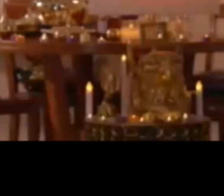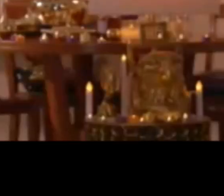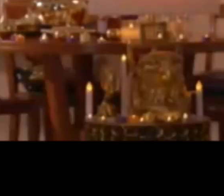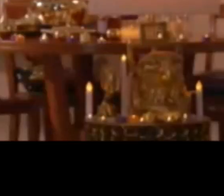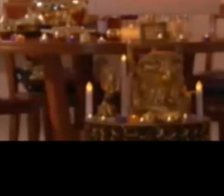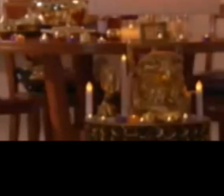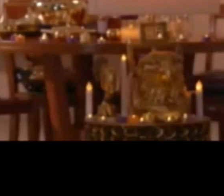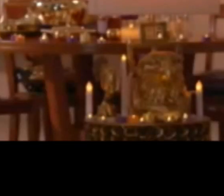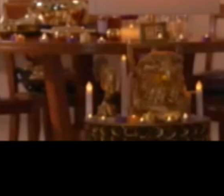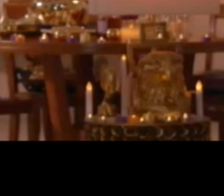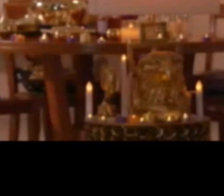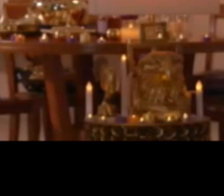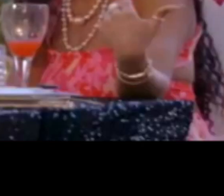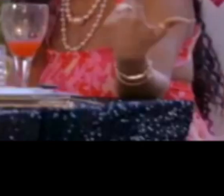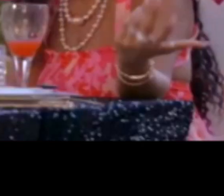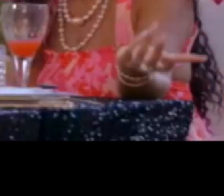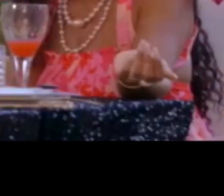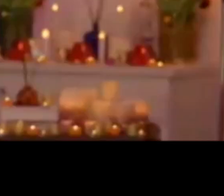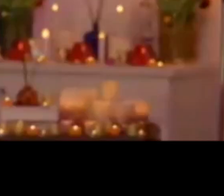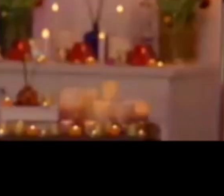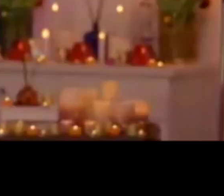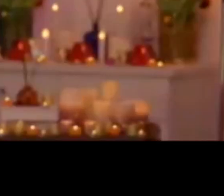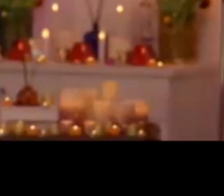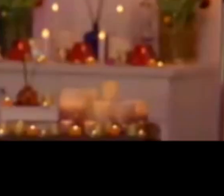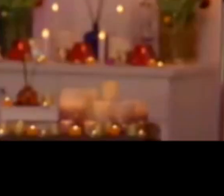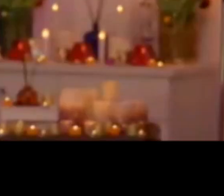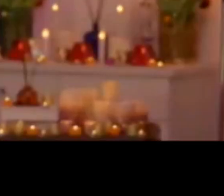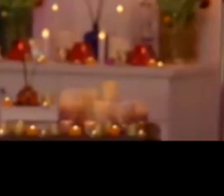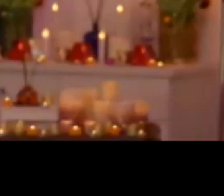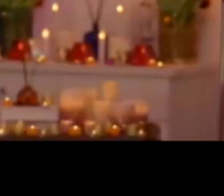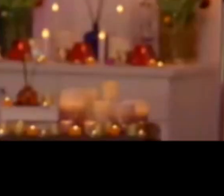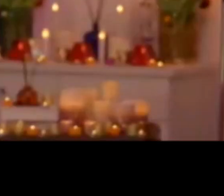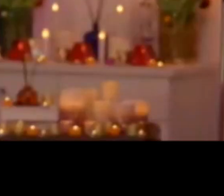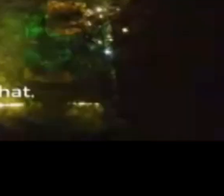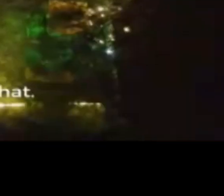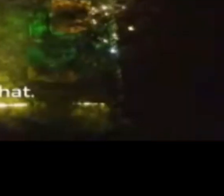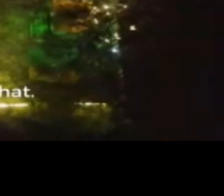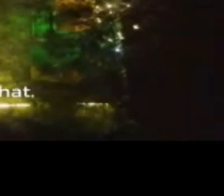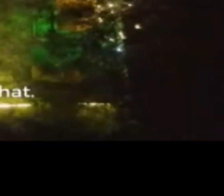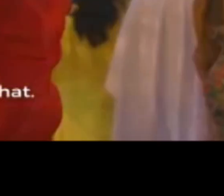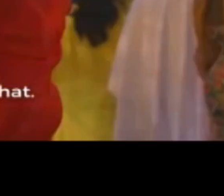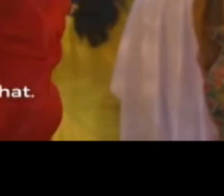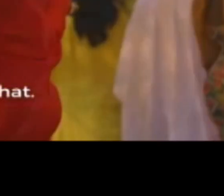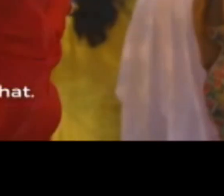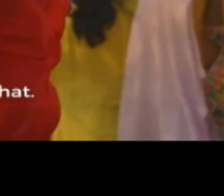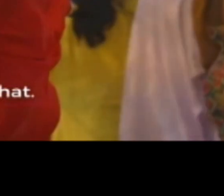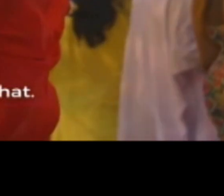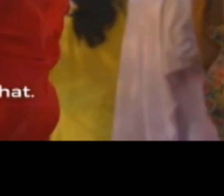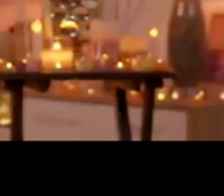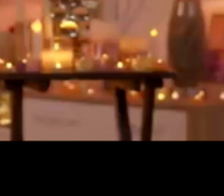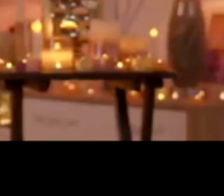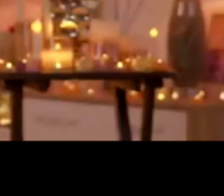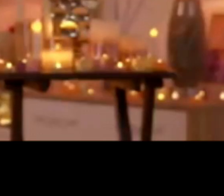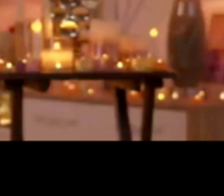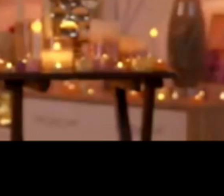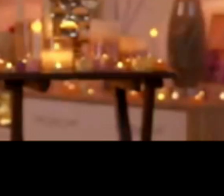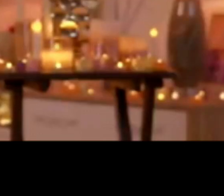Ha! Deliverance! It wasn't me. She got me on the Wasn't me. Arafat pulled me aside for a chat.